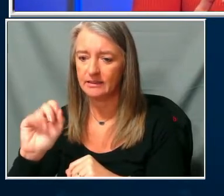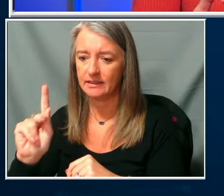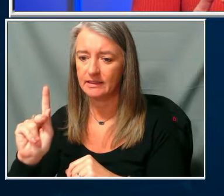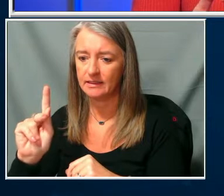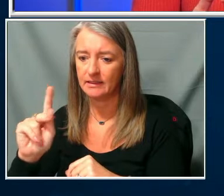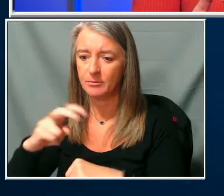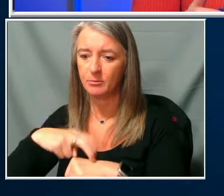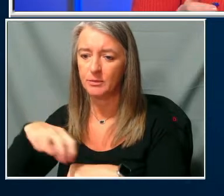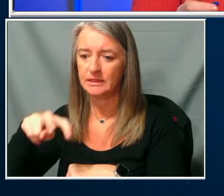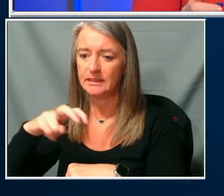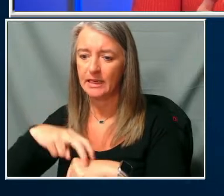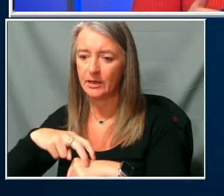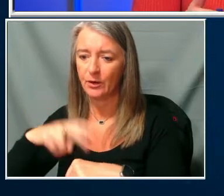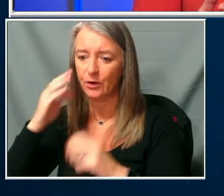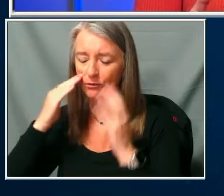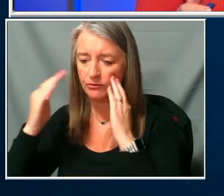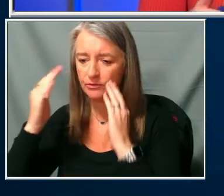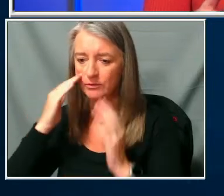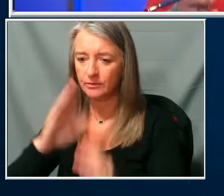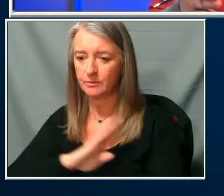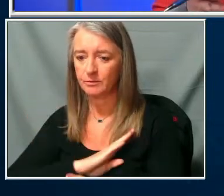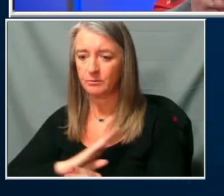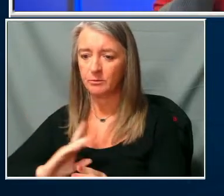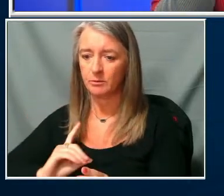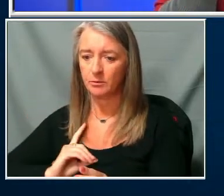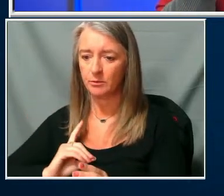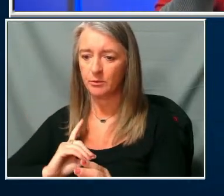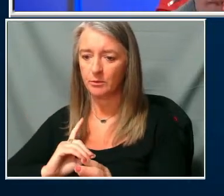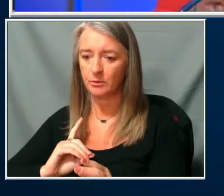certified sports